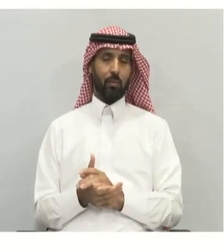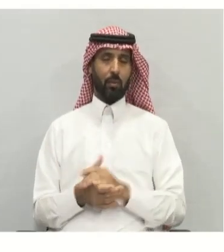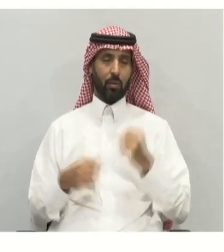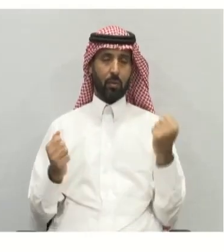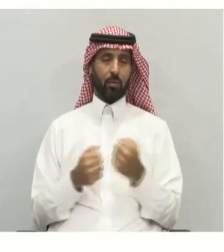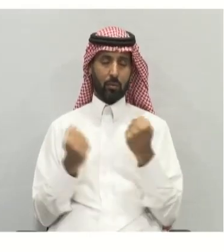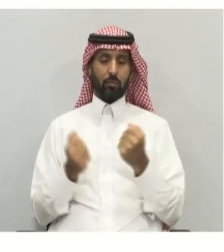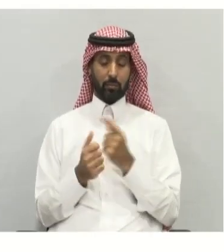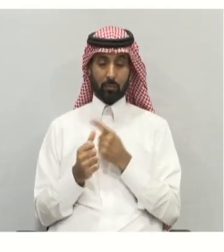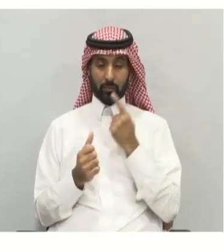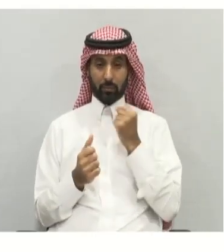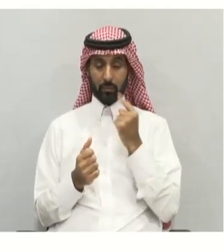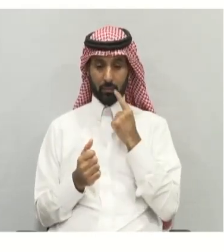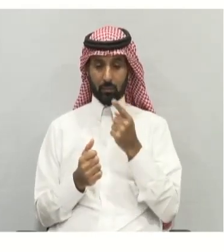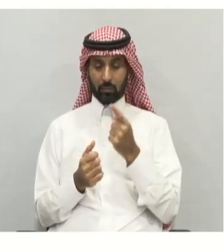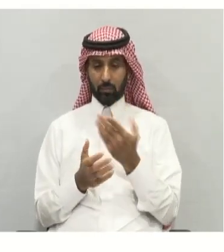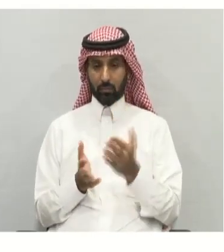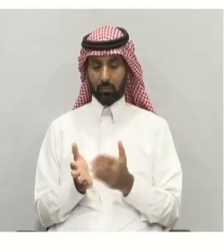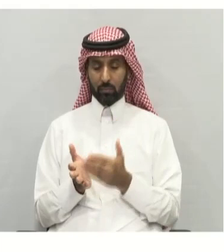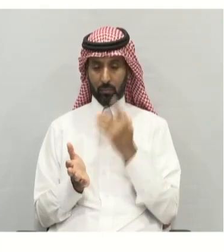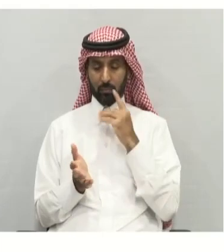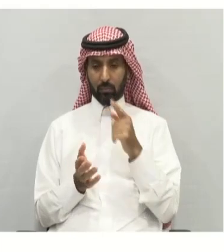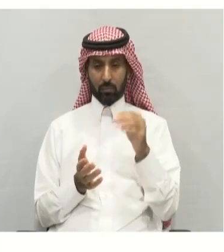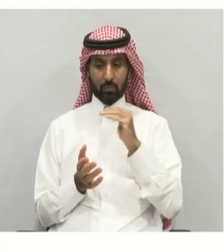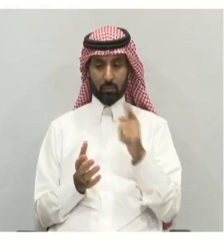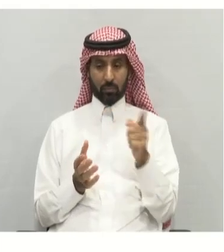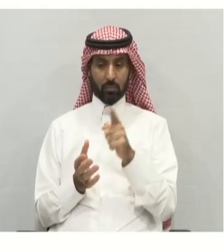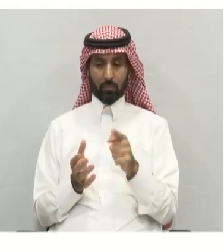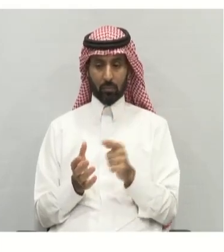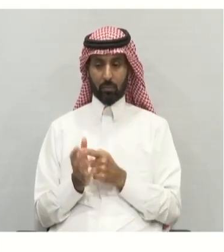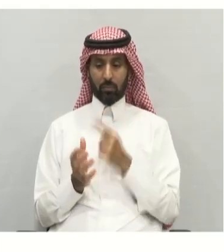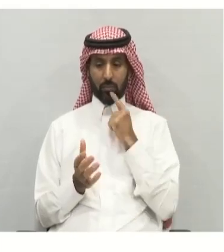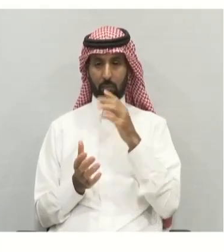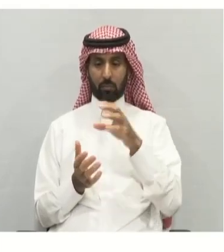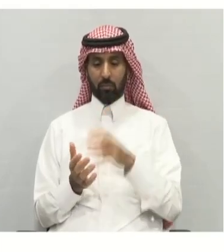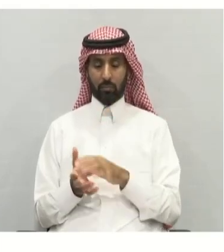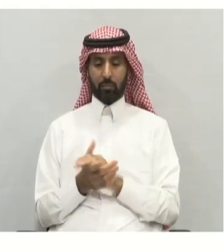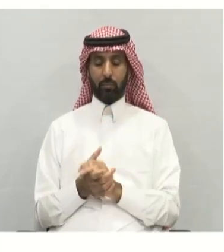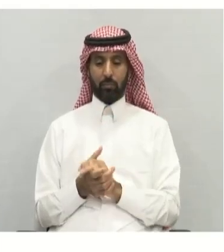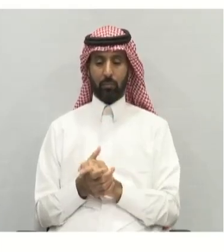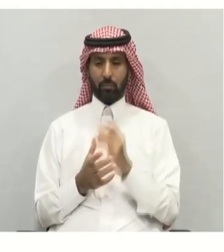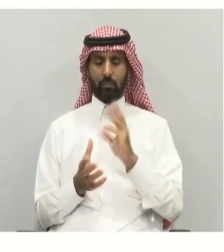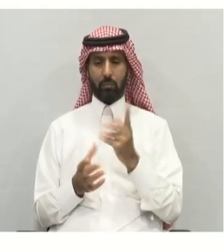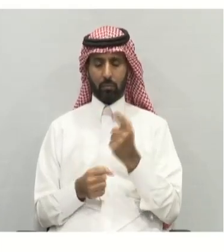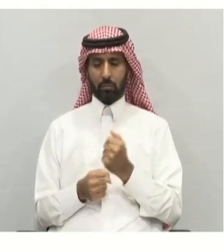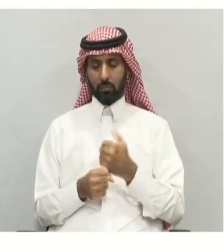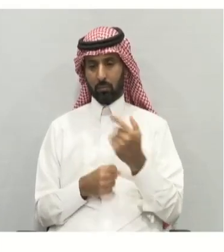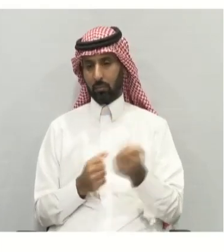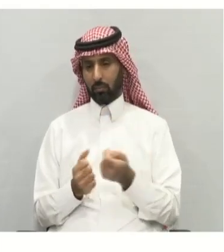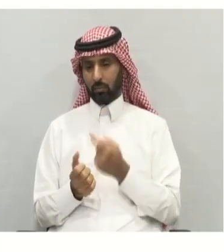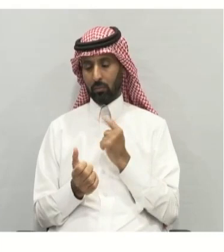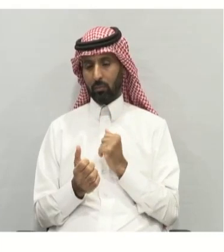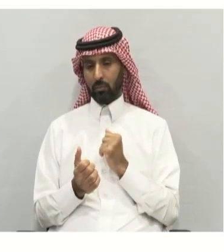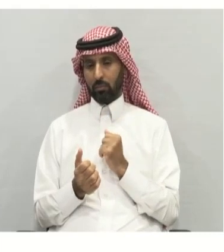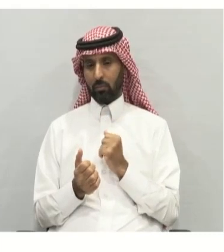practices, and to make it to make it easier for you, you can answer these questions just to have an idea about what you're going to write. For